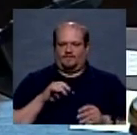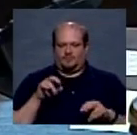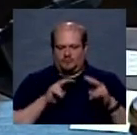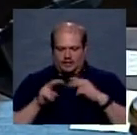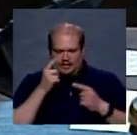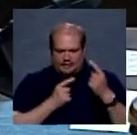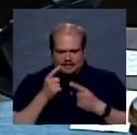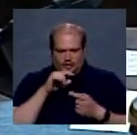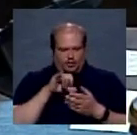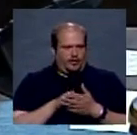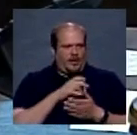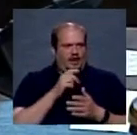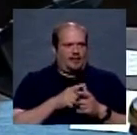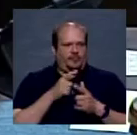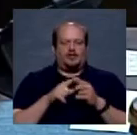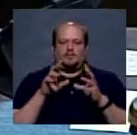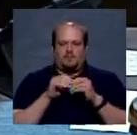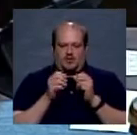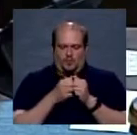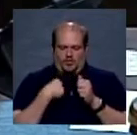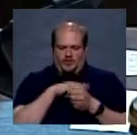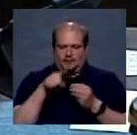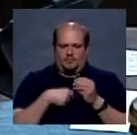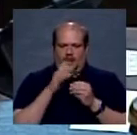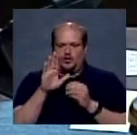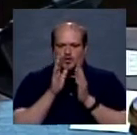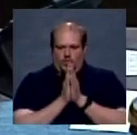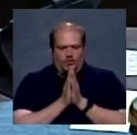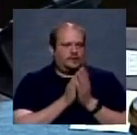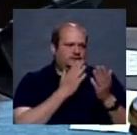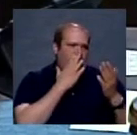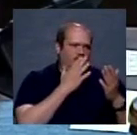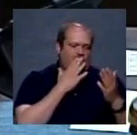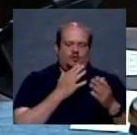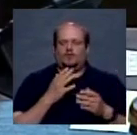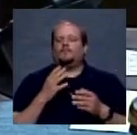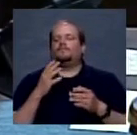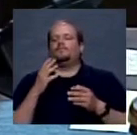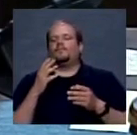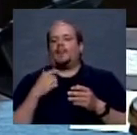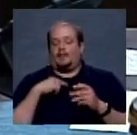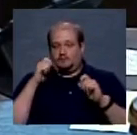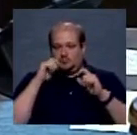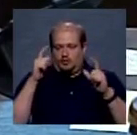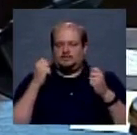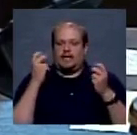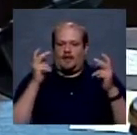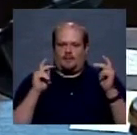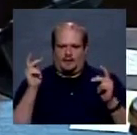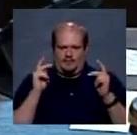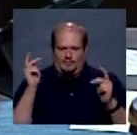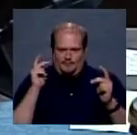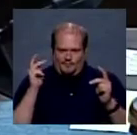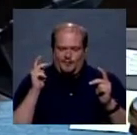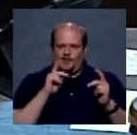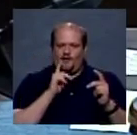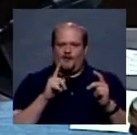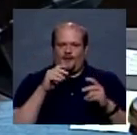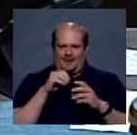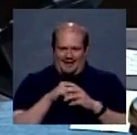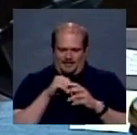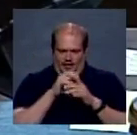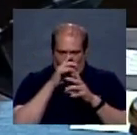under consideration and get back with us about your request. Thank you. For us to become. It's surprising how many people are